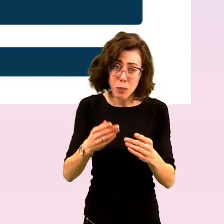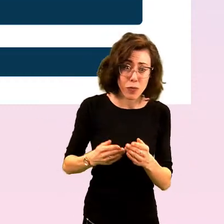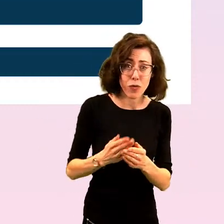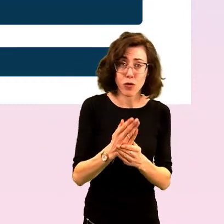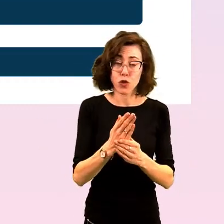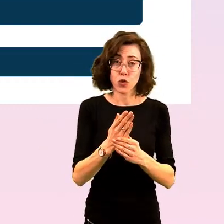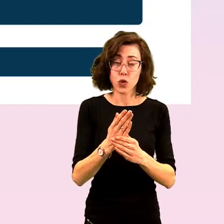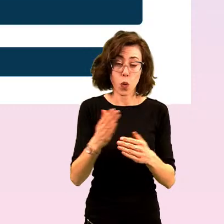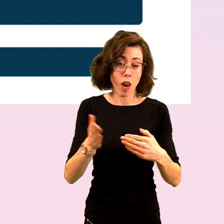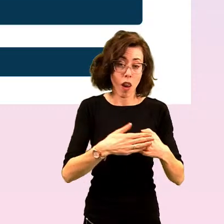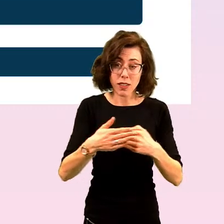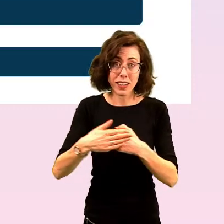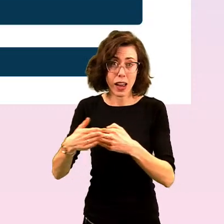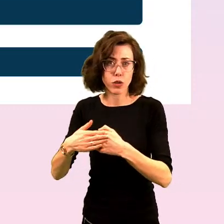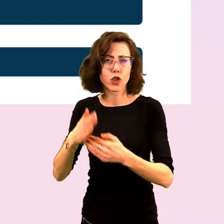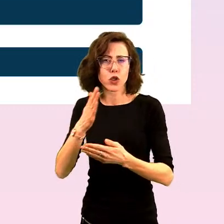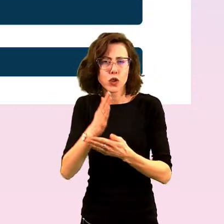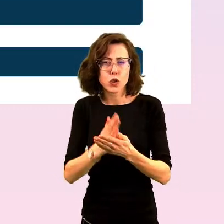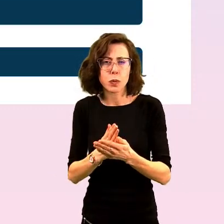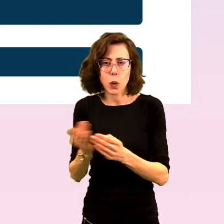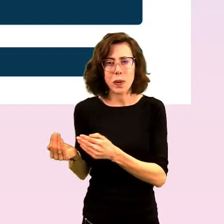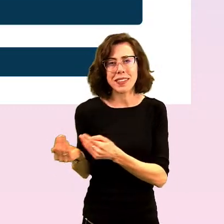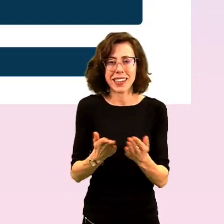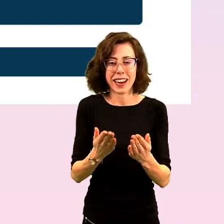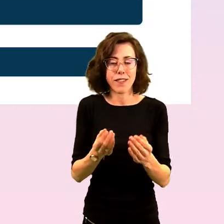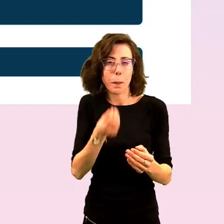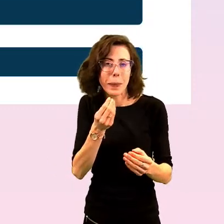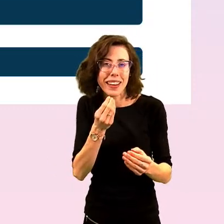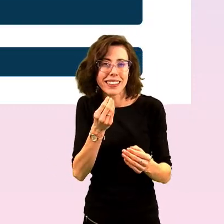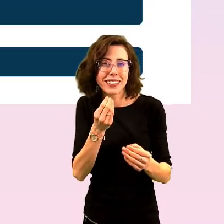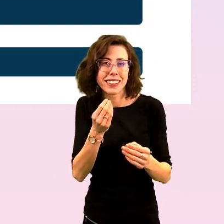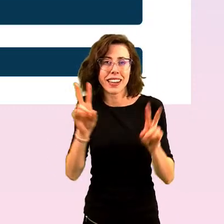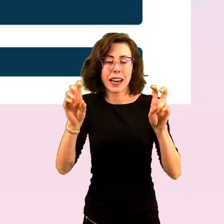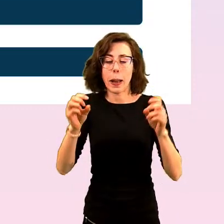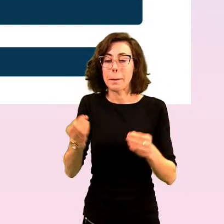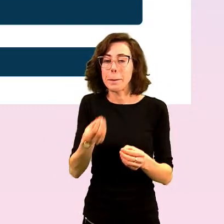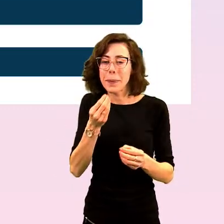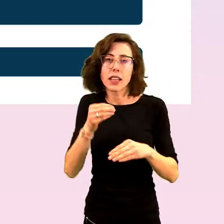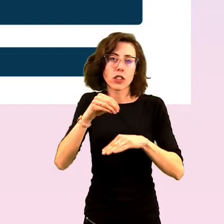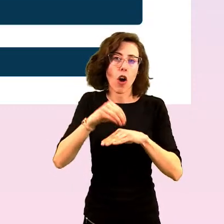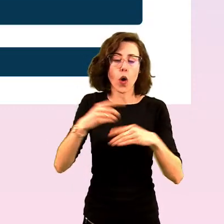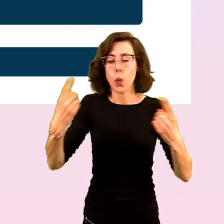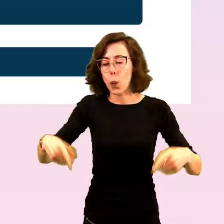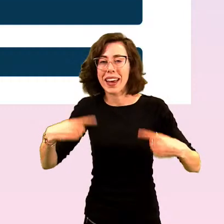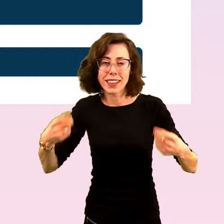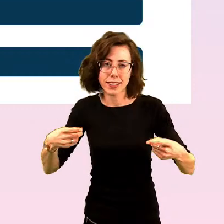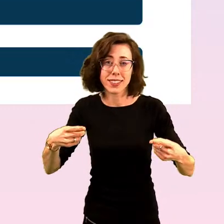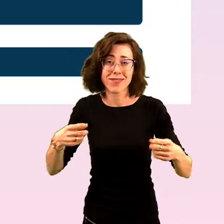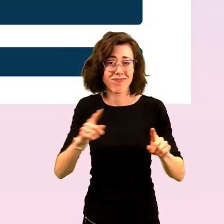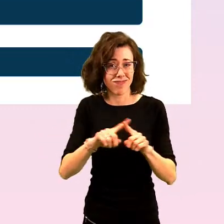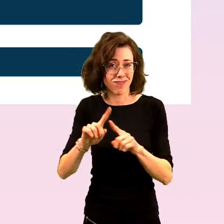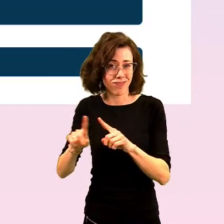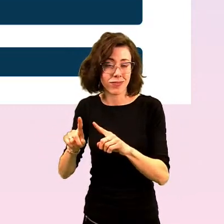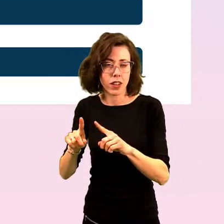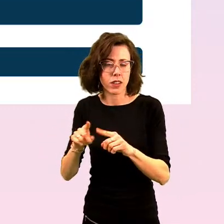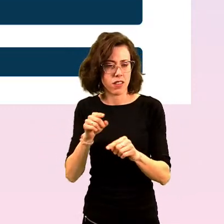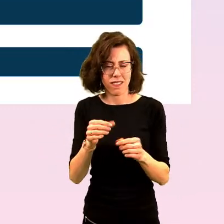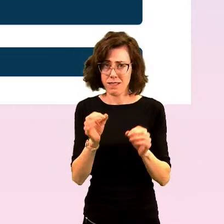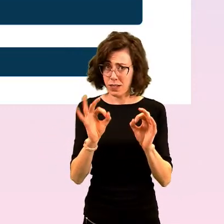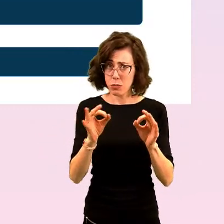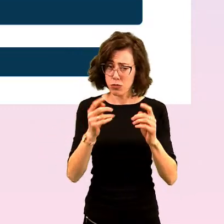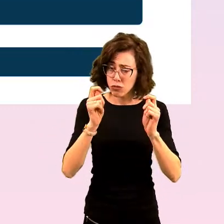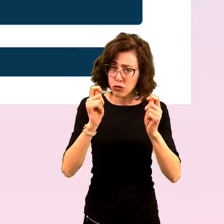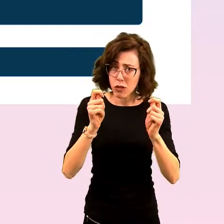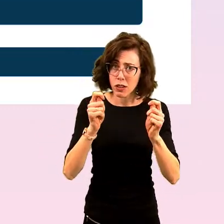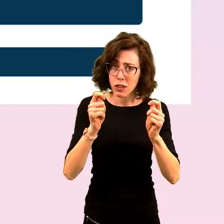on Wheels, some of them are doing healthcare provision, things like that. So they're very good training